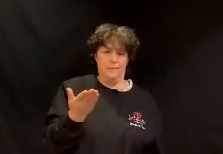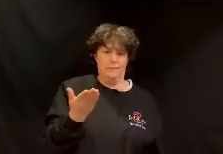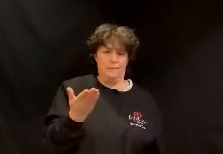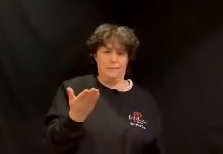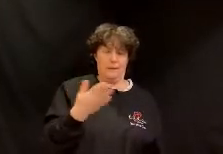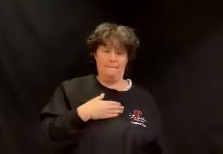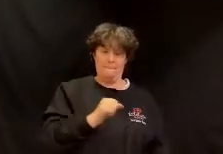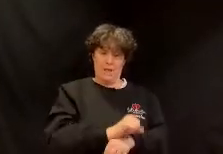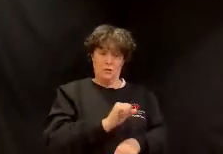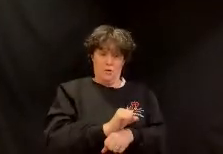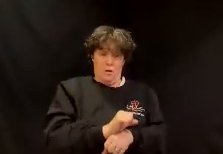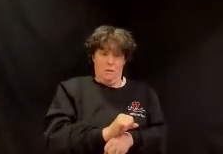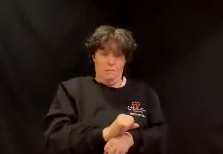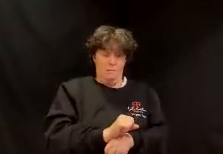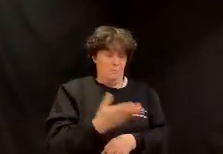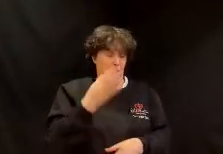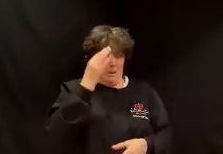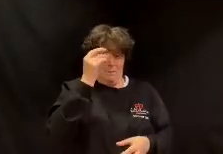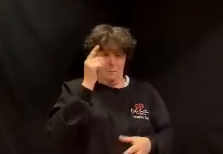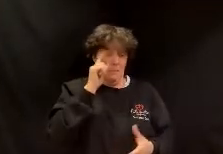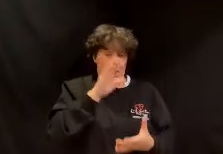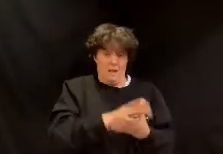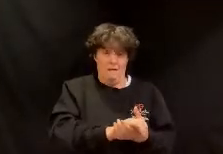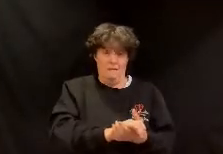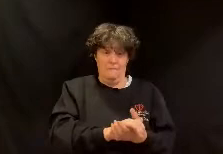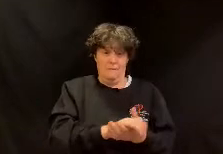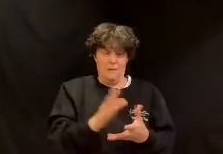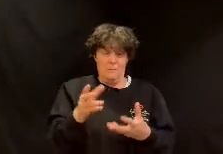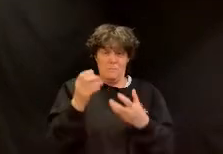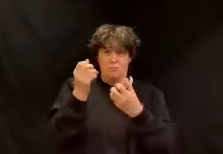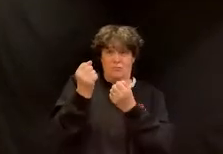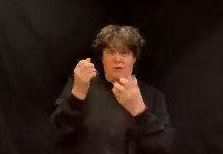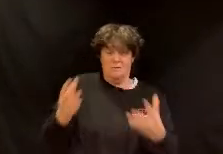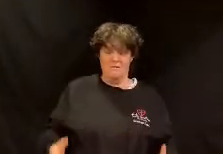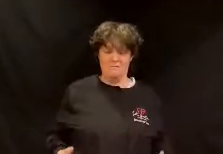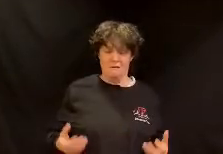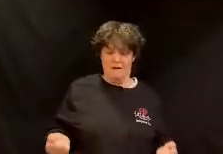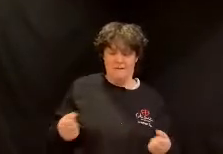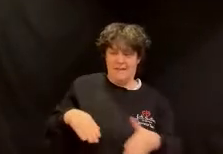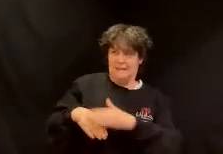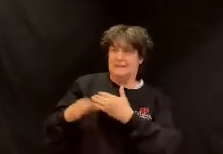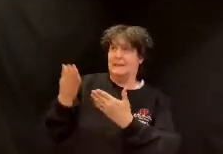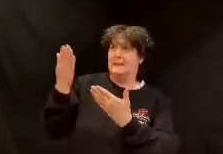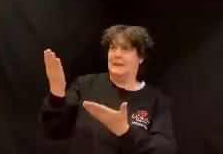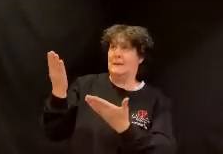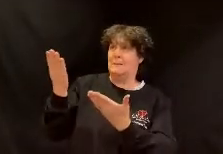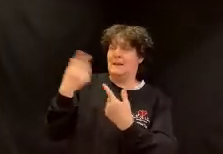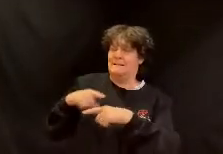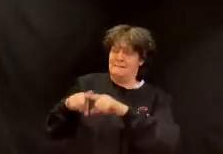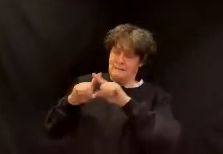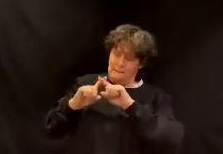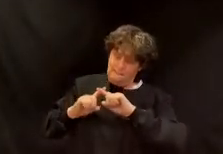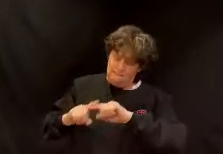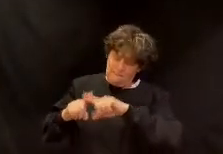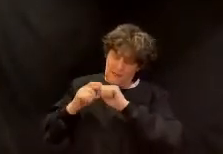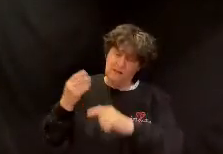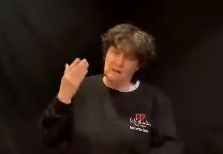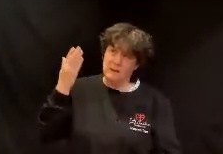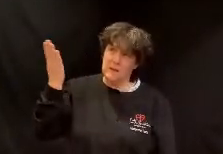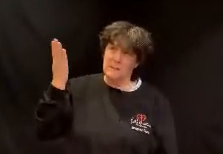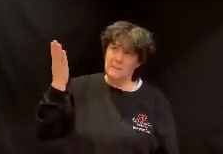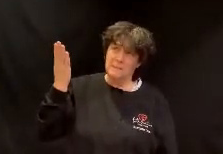job is just to believe. To put my trust and my confidence in the Lord. And when I put my trust and my confidence in